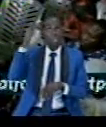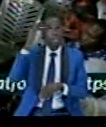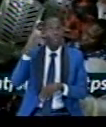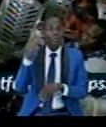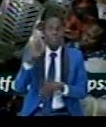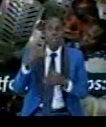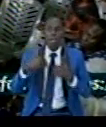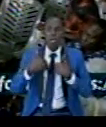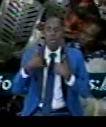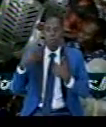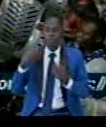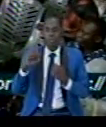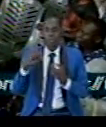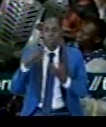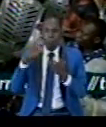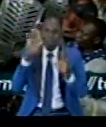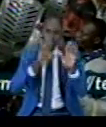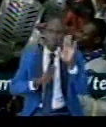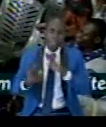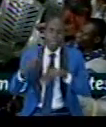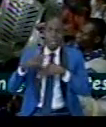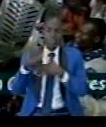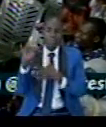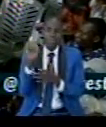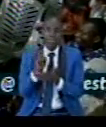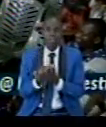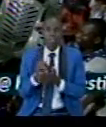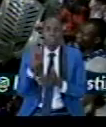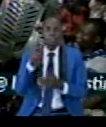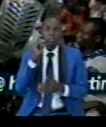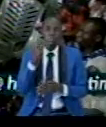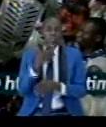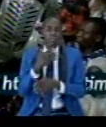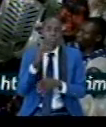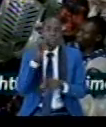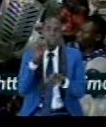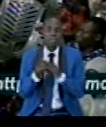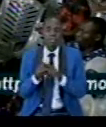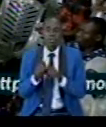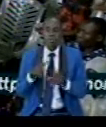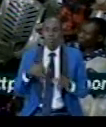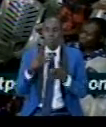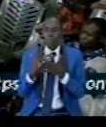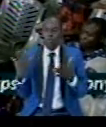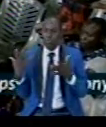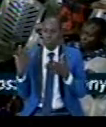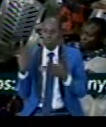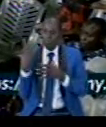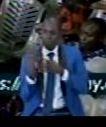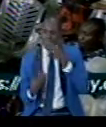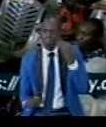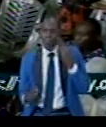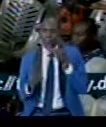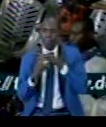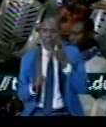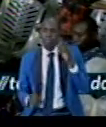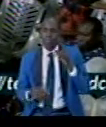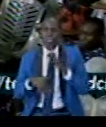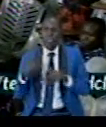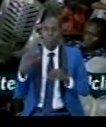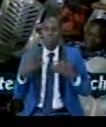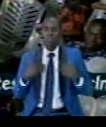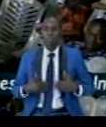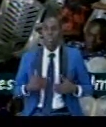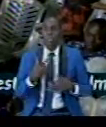trouble, and just after that, she felt an object left her body, and now the troubling in her